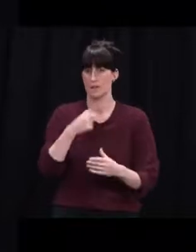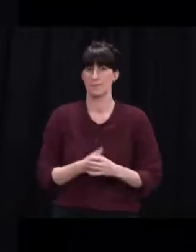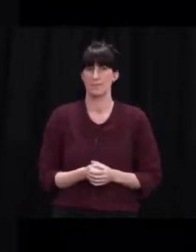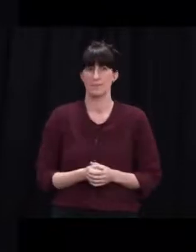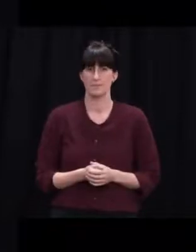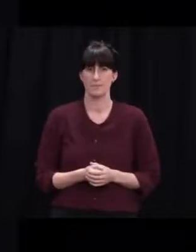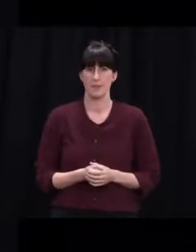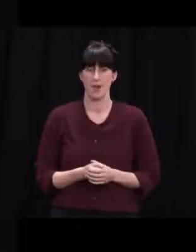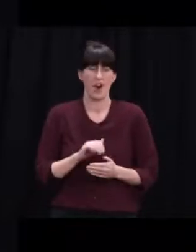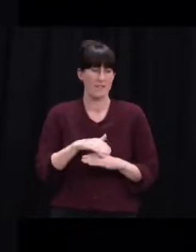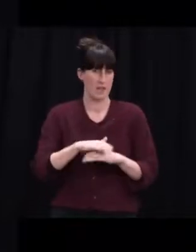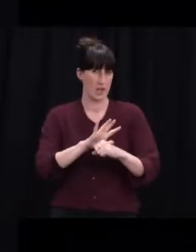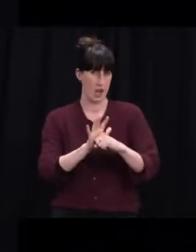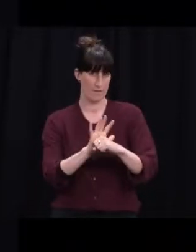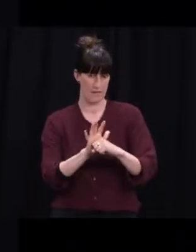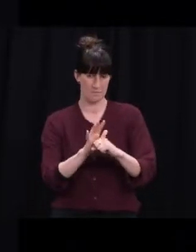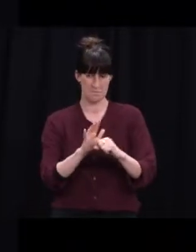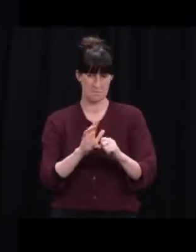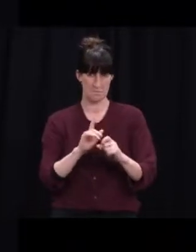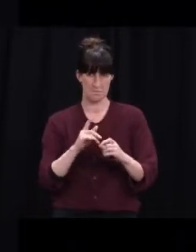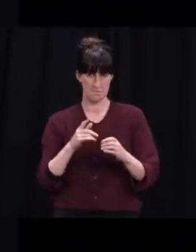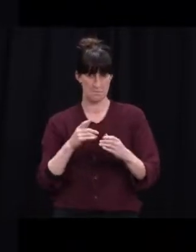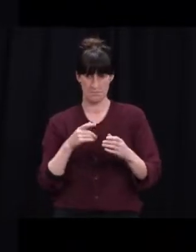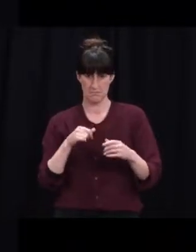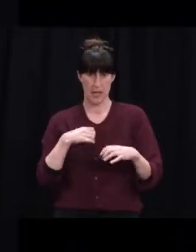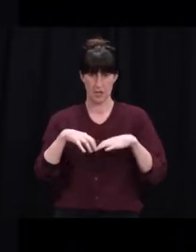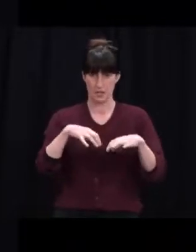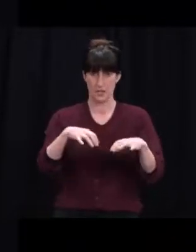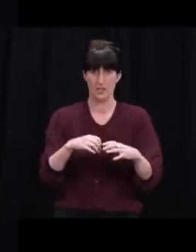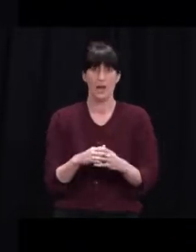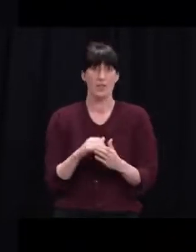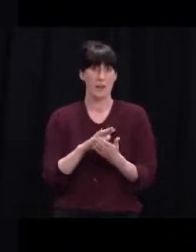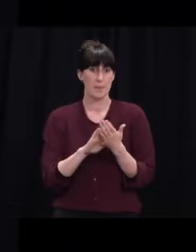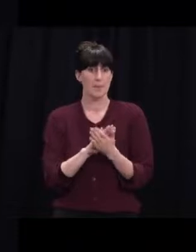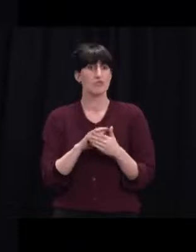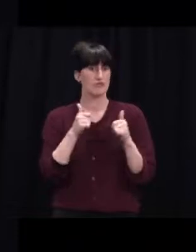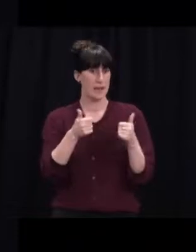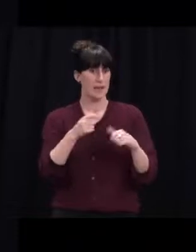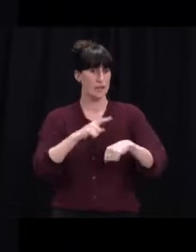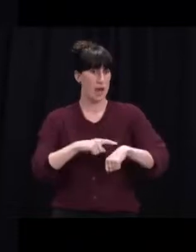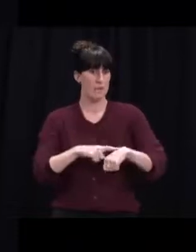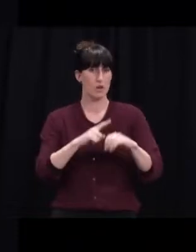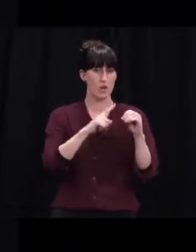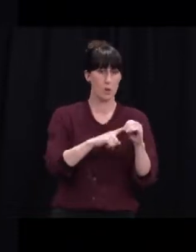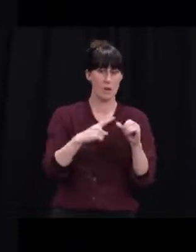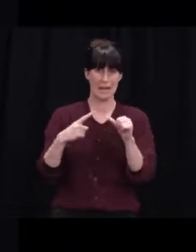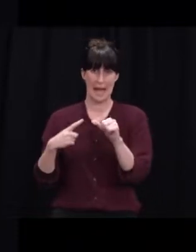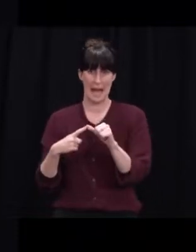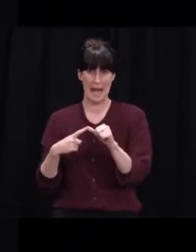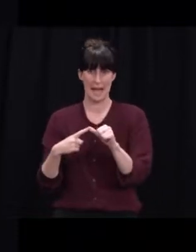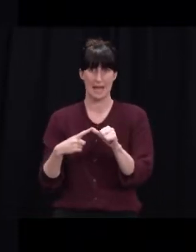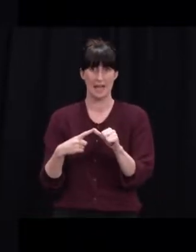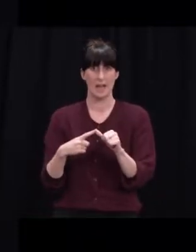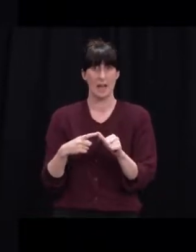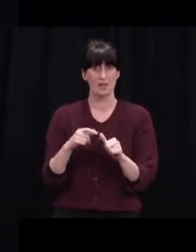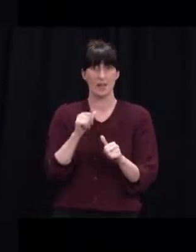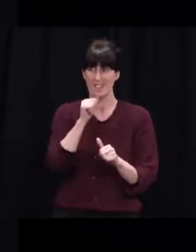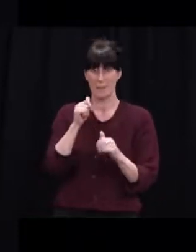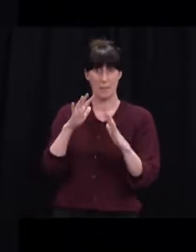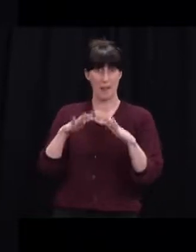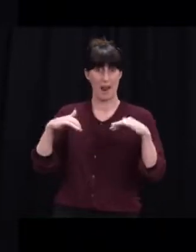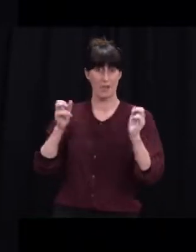questions on almost every aspect of our COVID-19 response. And to some extent that is providing a